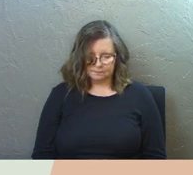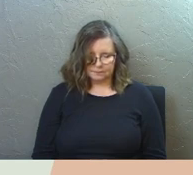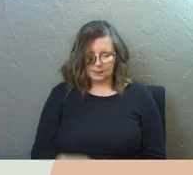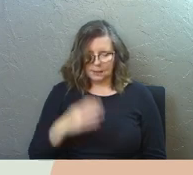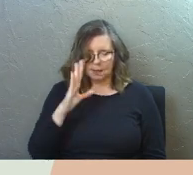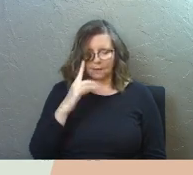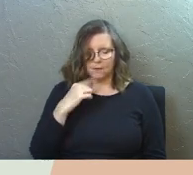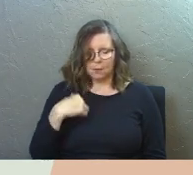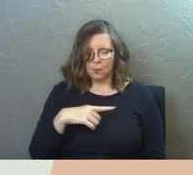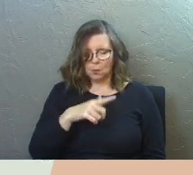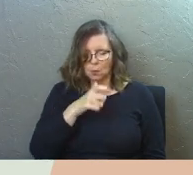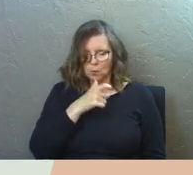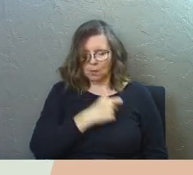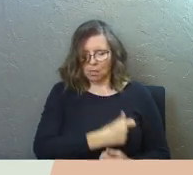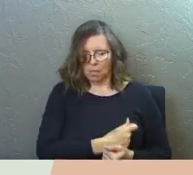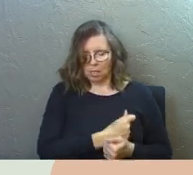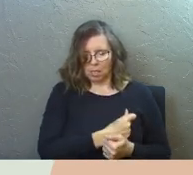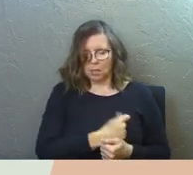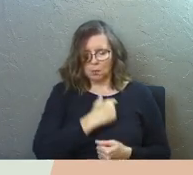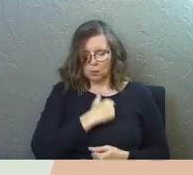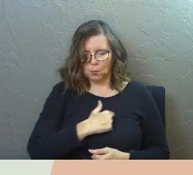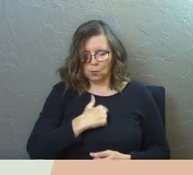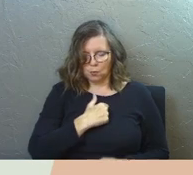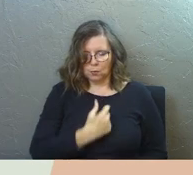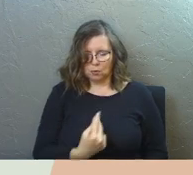And God, for those of us that are bound up in regret,